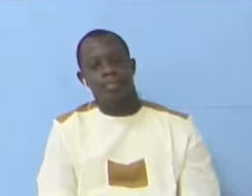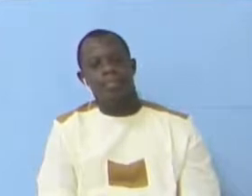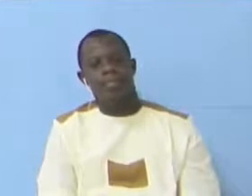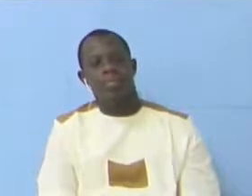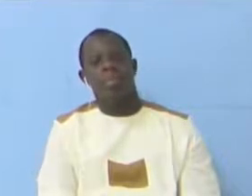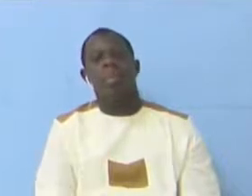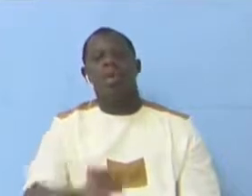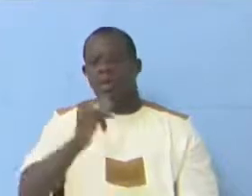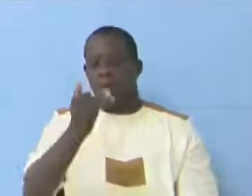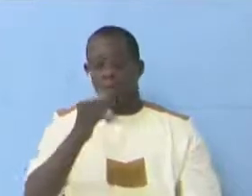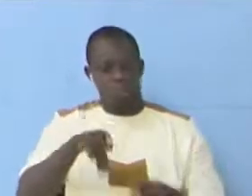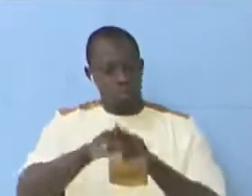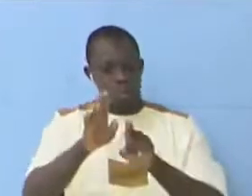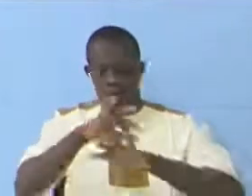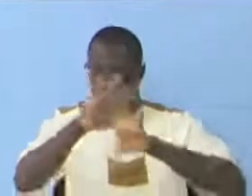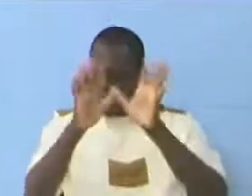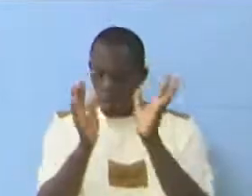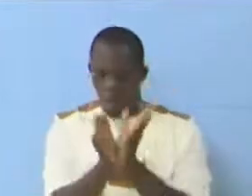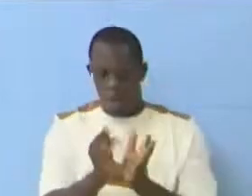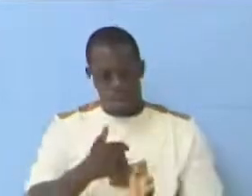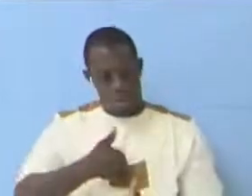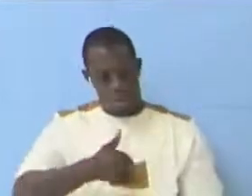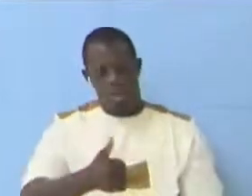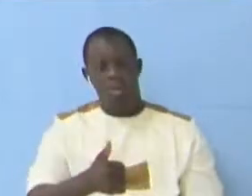Absolutely, with all honesty.